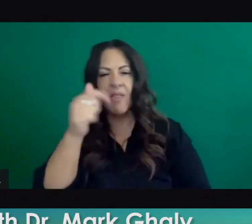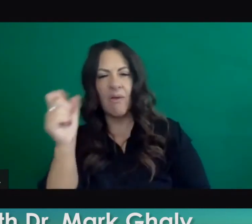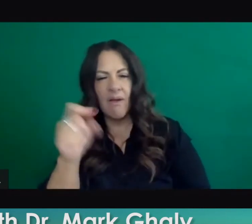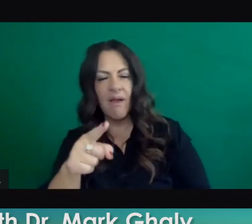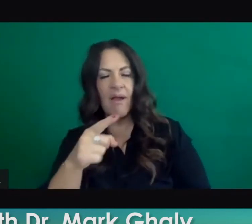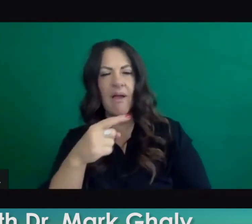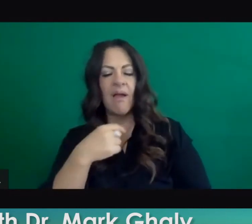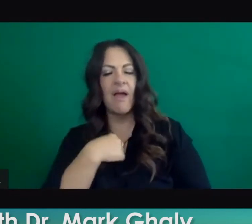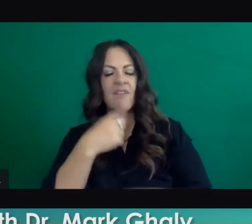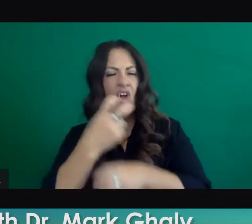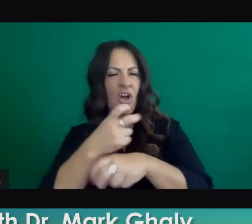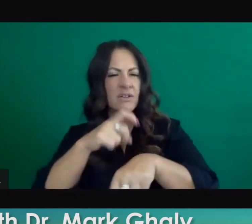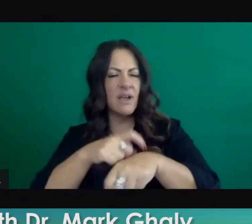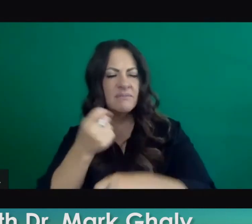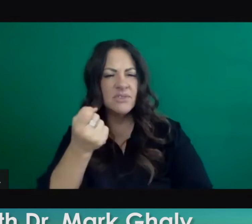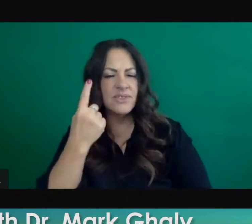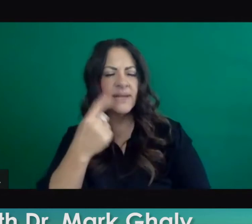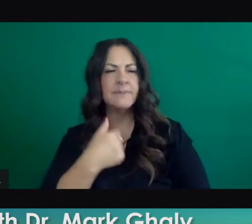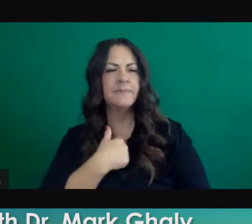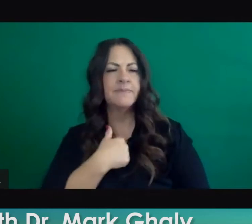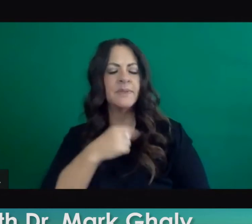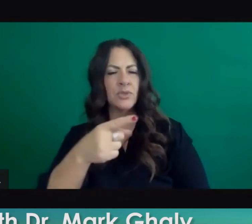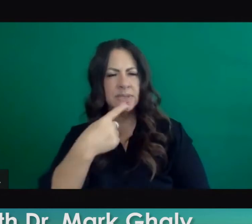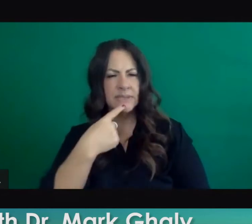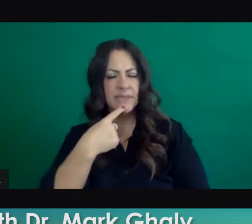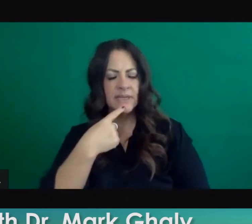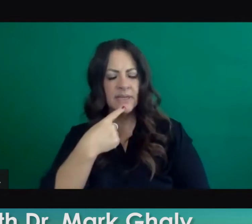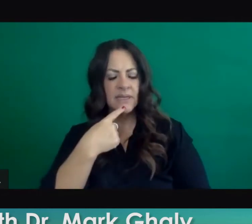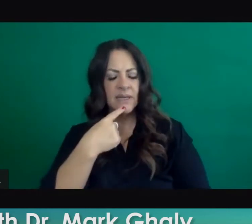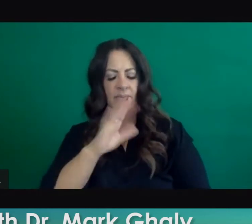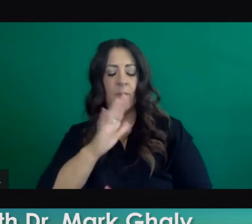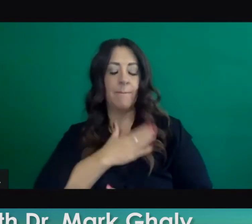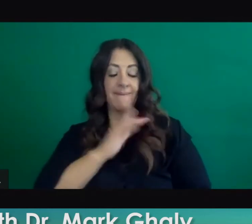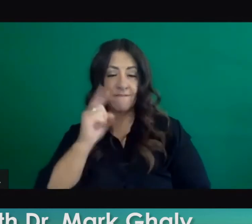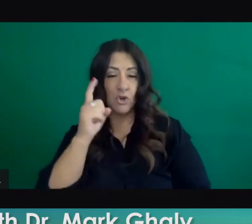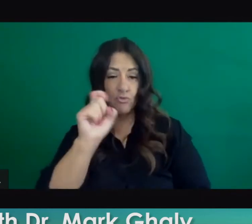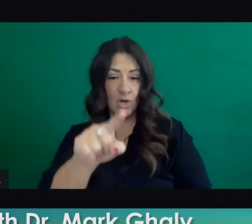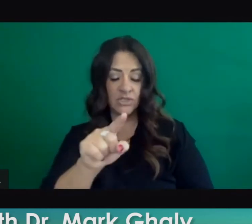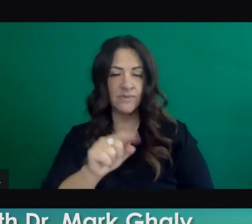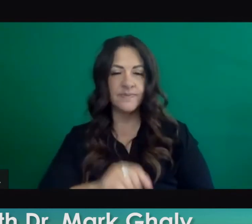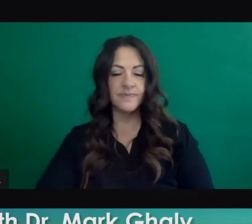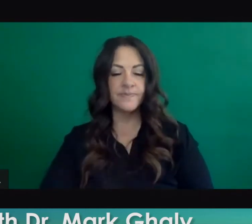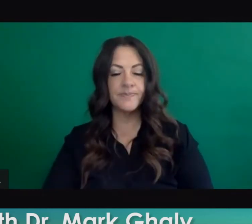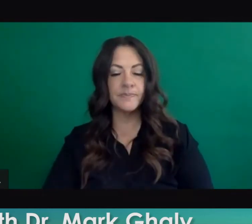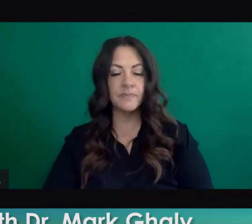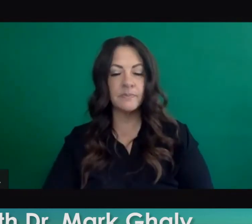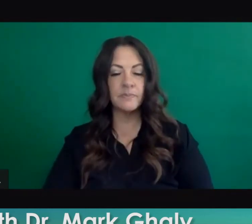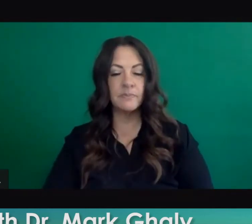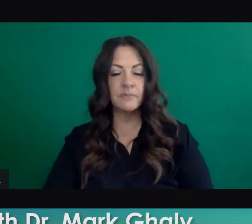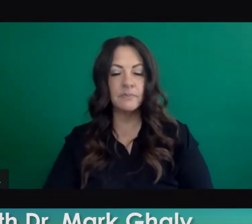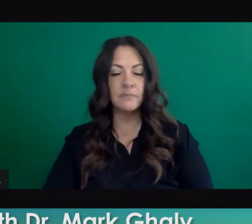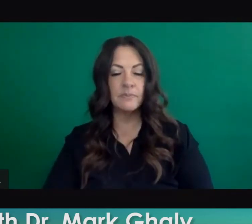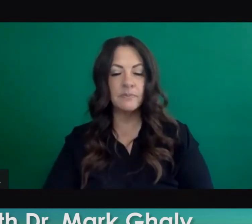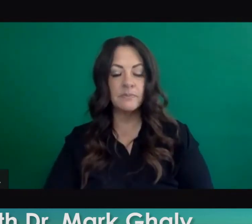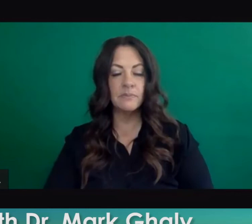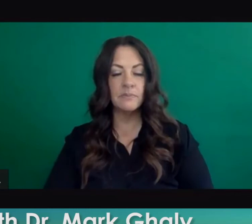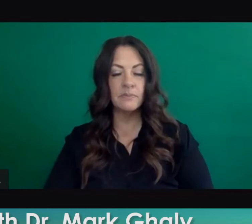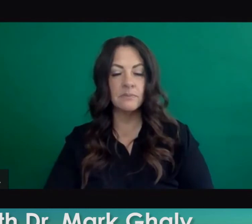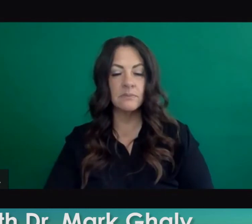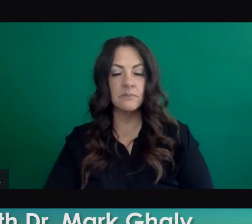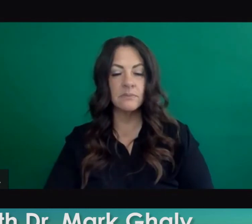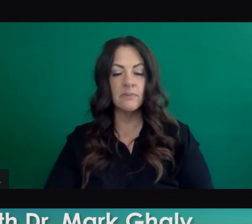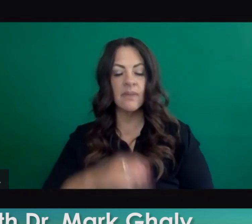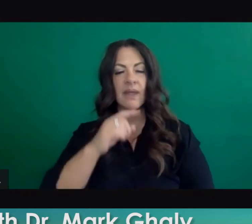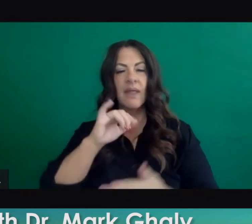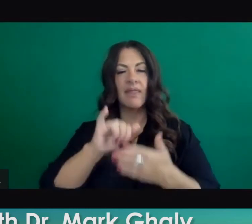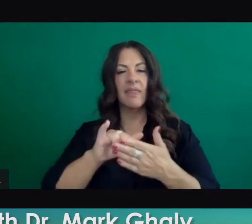time following. So the first question is, what is the lowest quartile of the healthy place